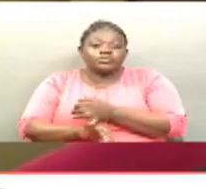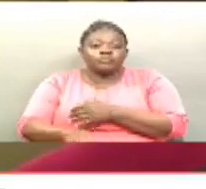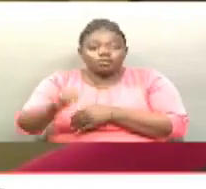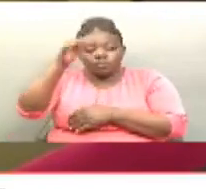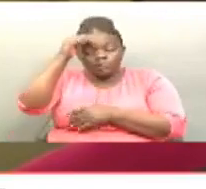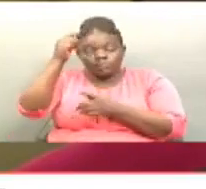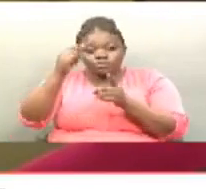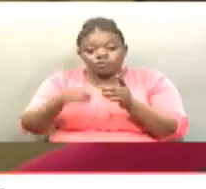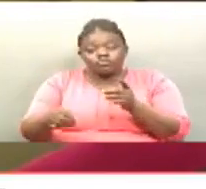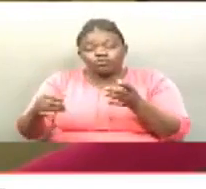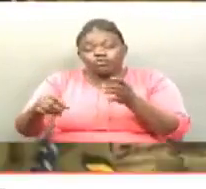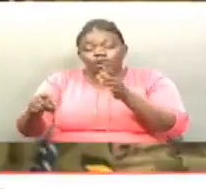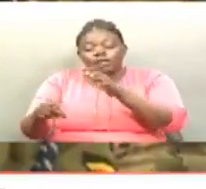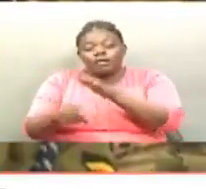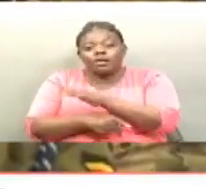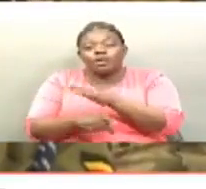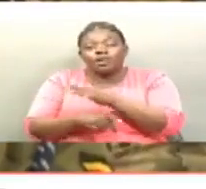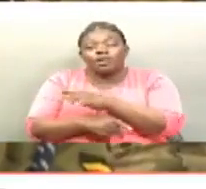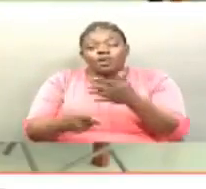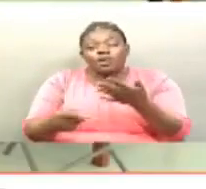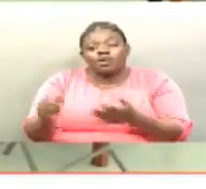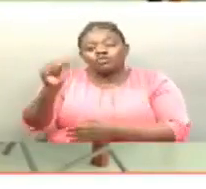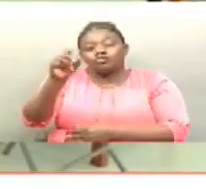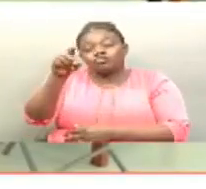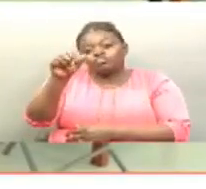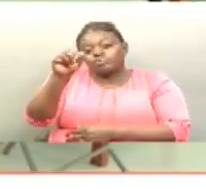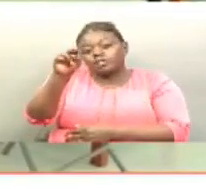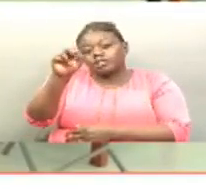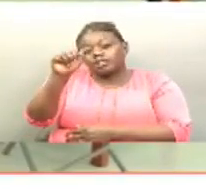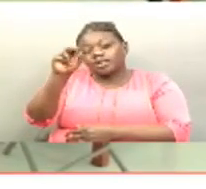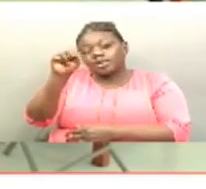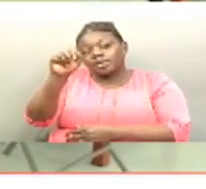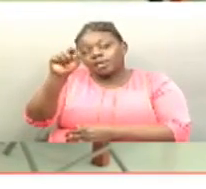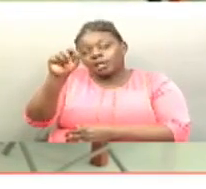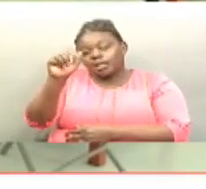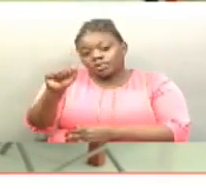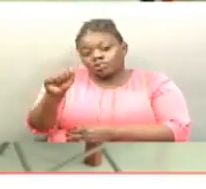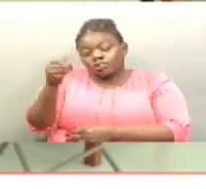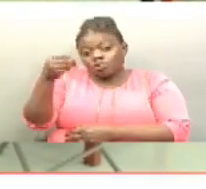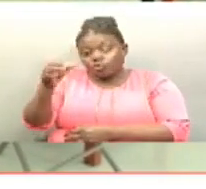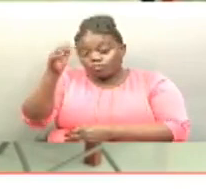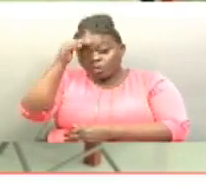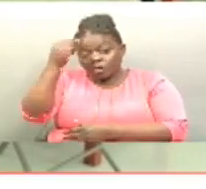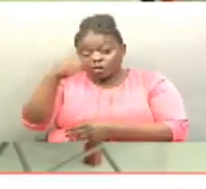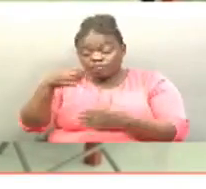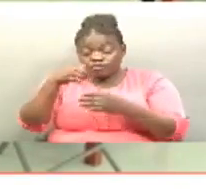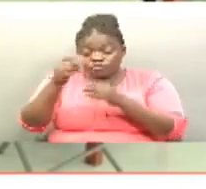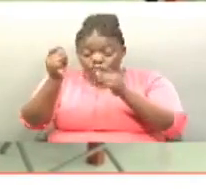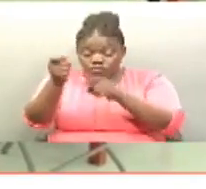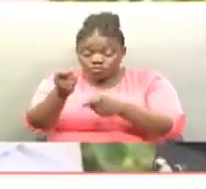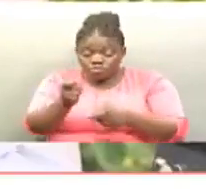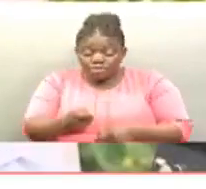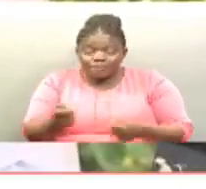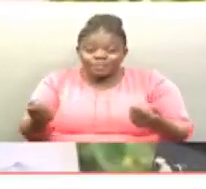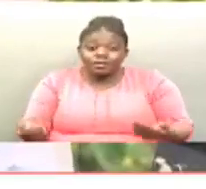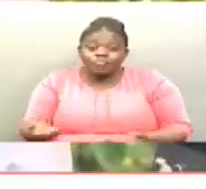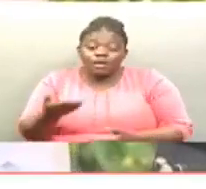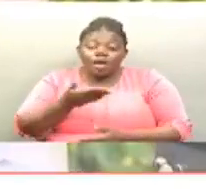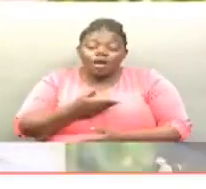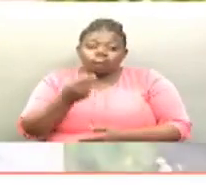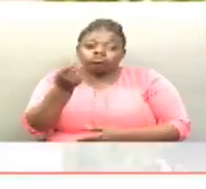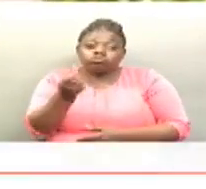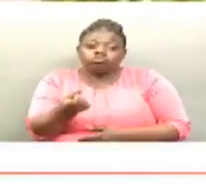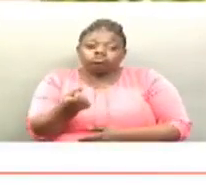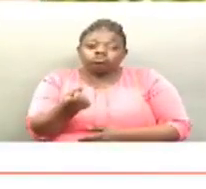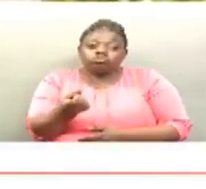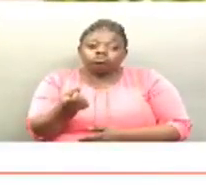kwa Assistant Superintendent of Police Pulezidenti abakuutidde basobola okwenyigira mu by'obulimi wadde nga balina ettaka ettono.